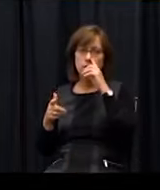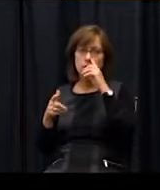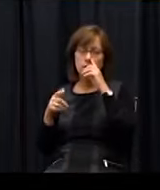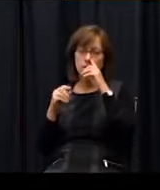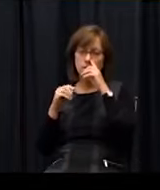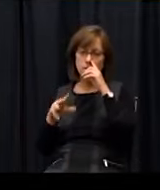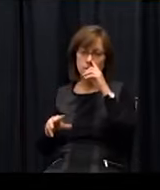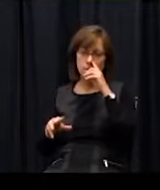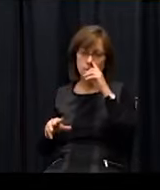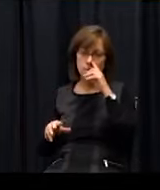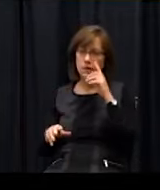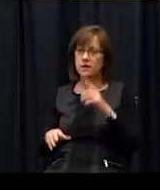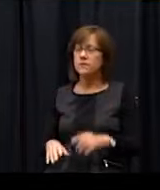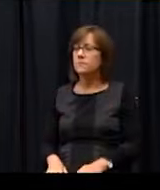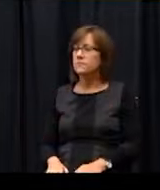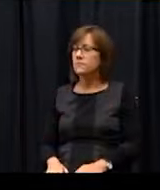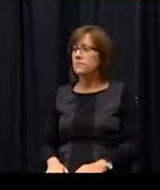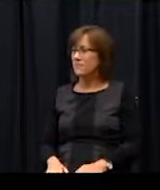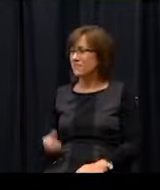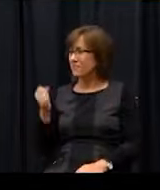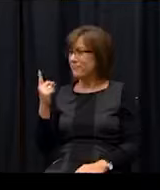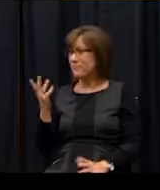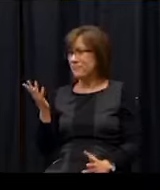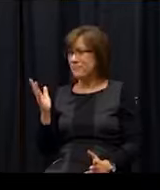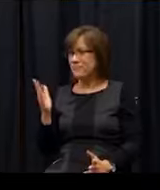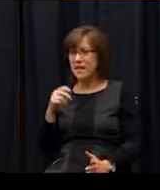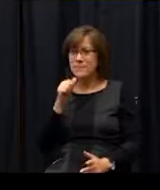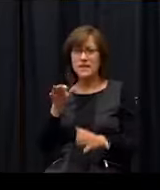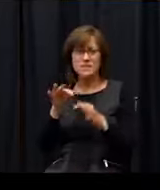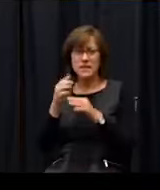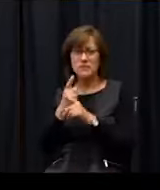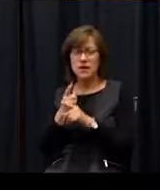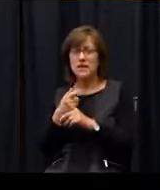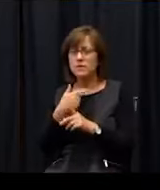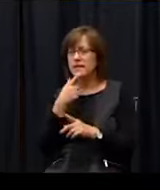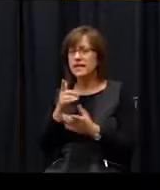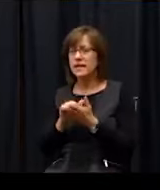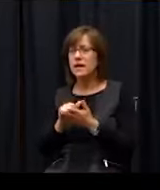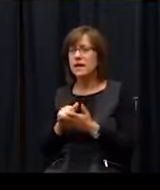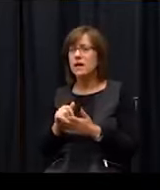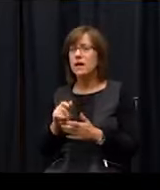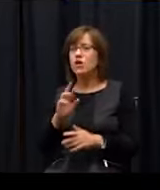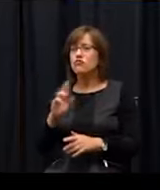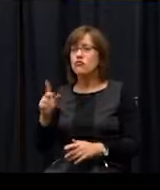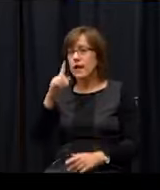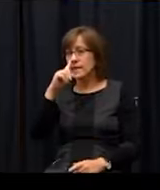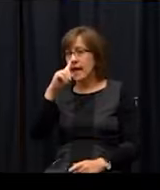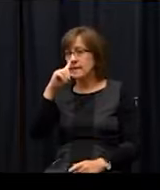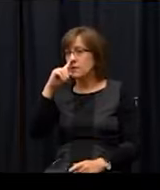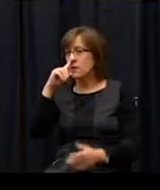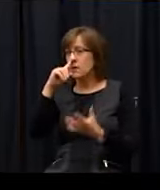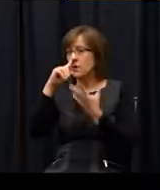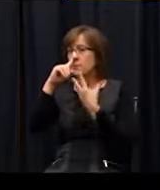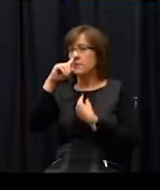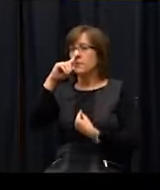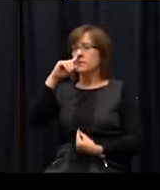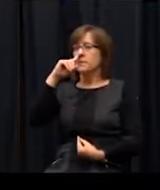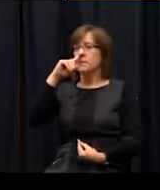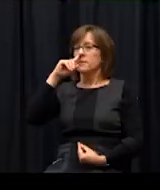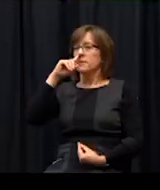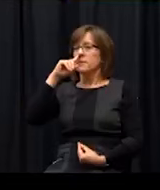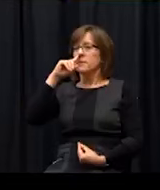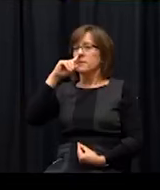on your left hand. Does that make sense? I'm not explaining it, so I'm going to say it again. Cover your right nostril,